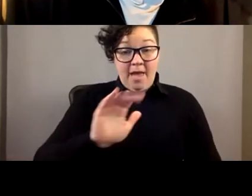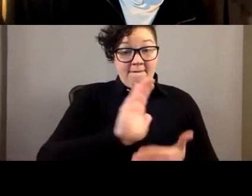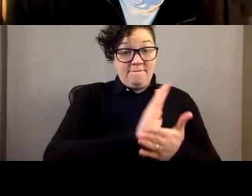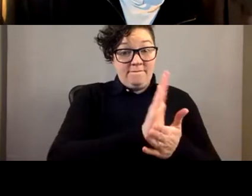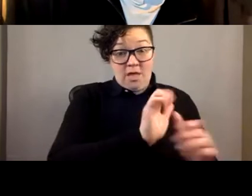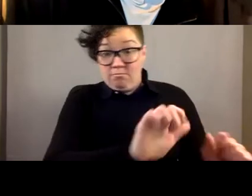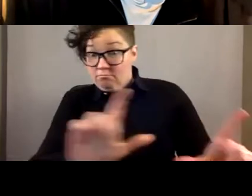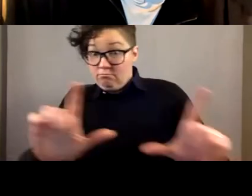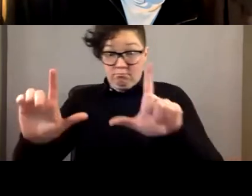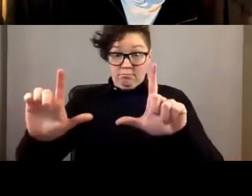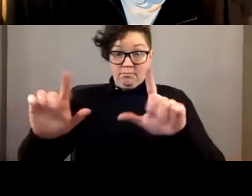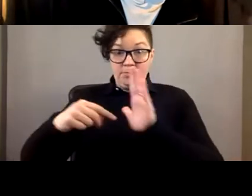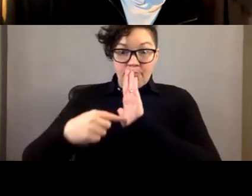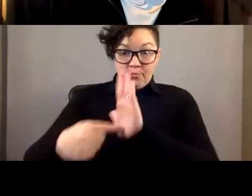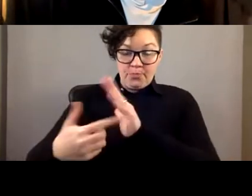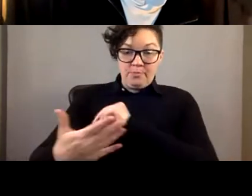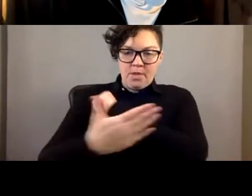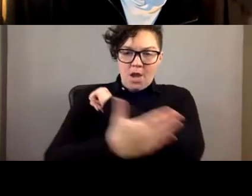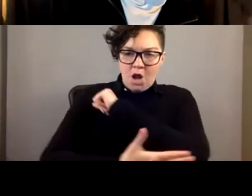a Nation, in